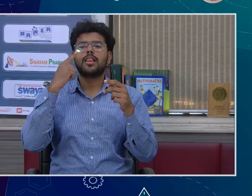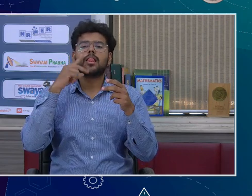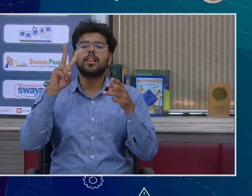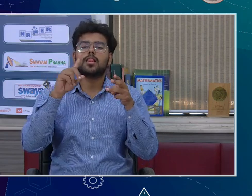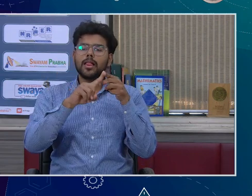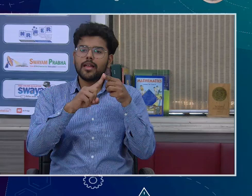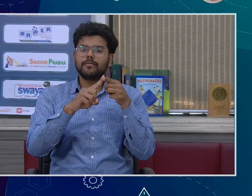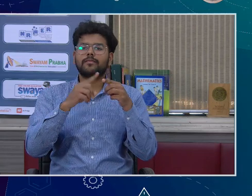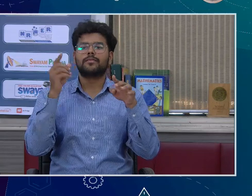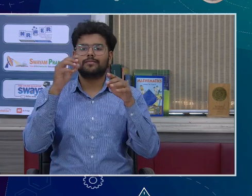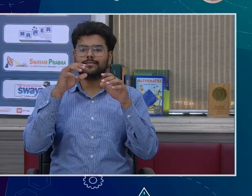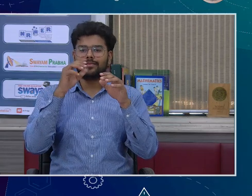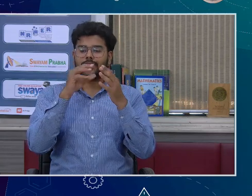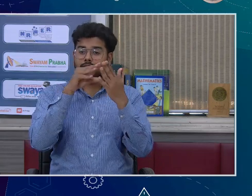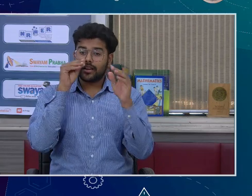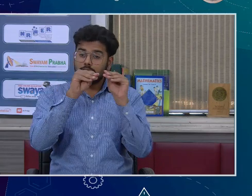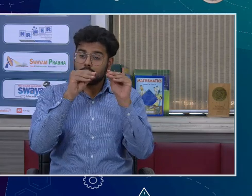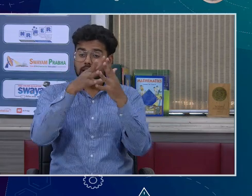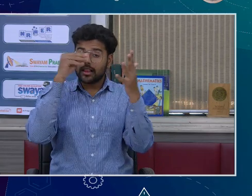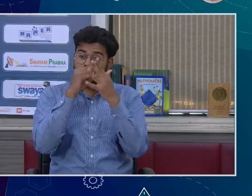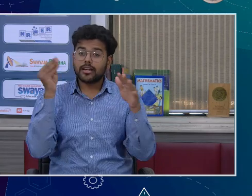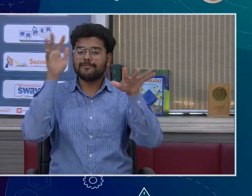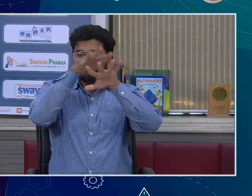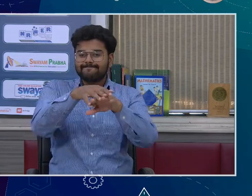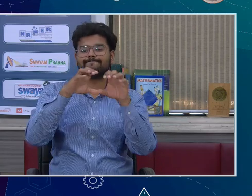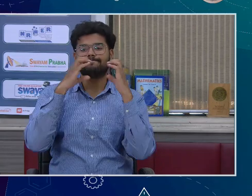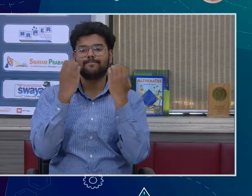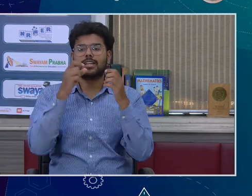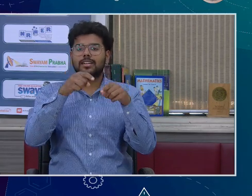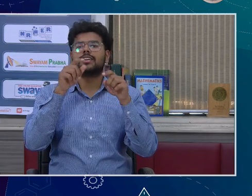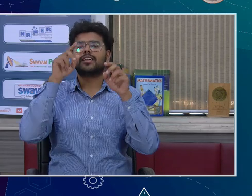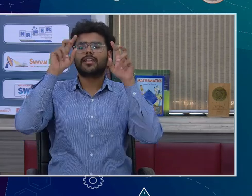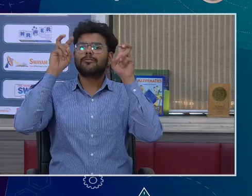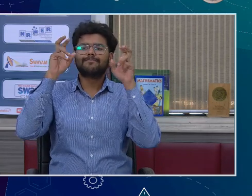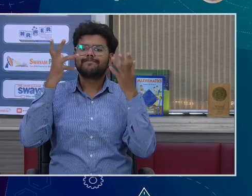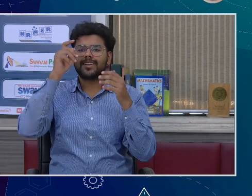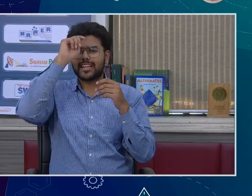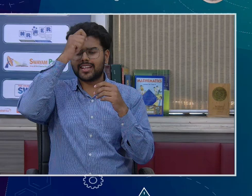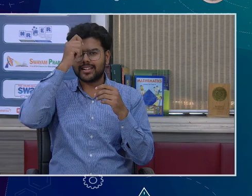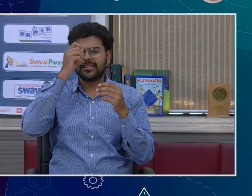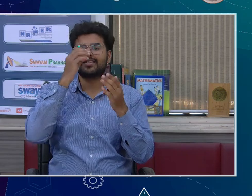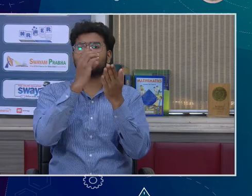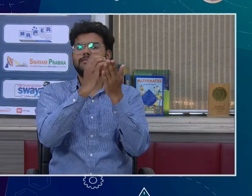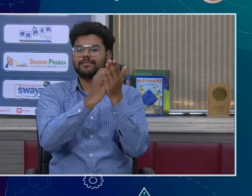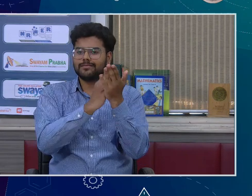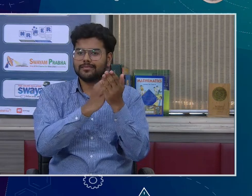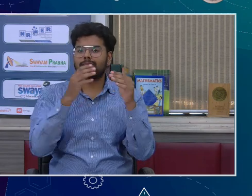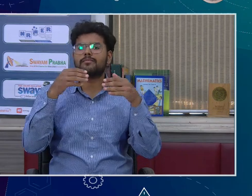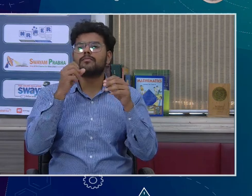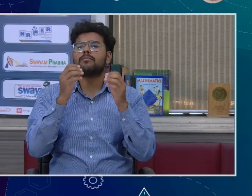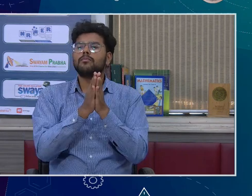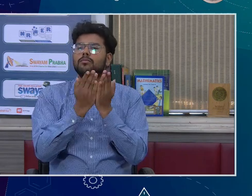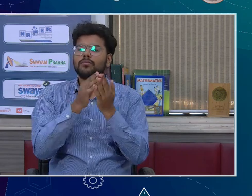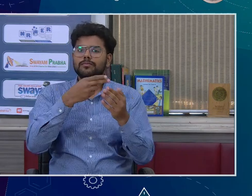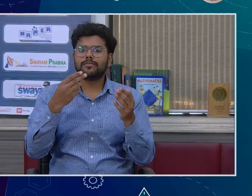learning interventions for inclusive classroom. This is our English session, English textbook Marigold. We have a